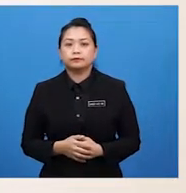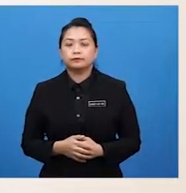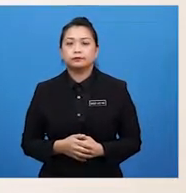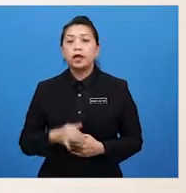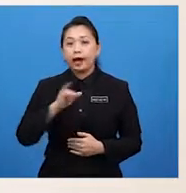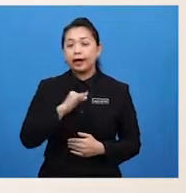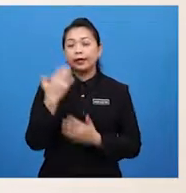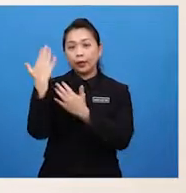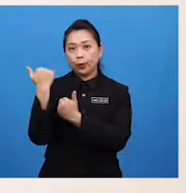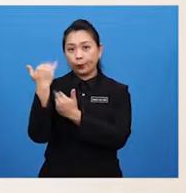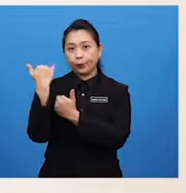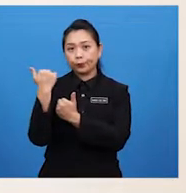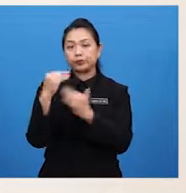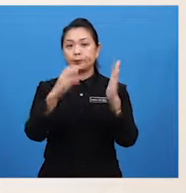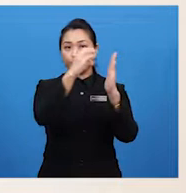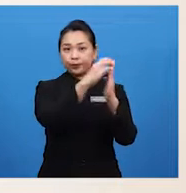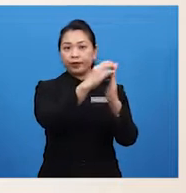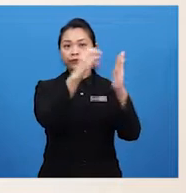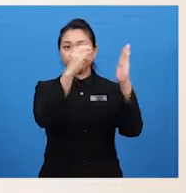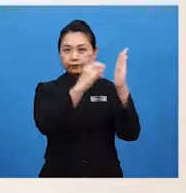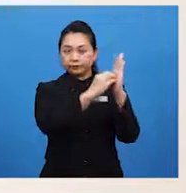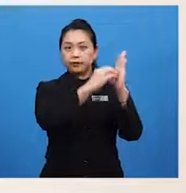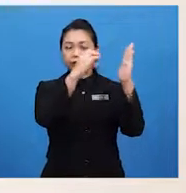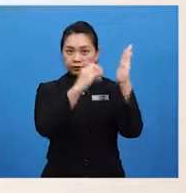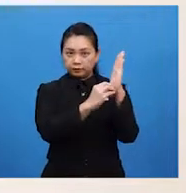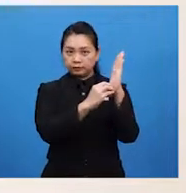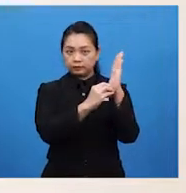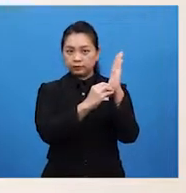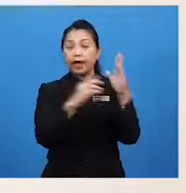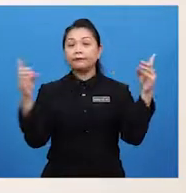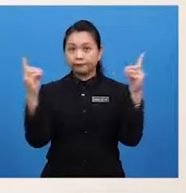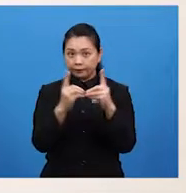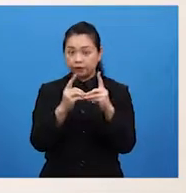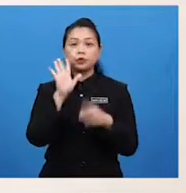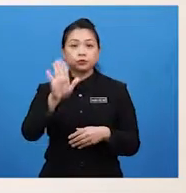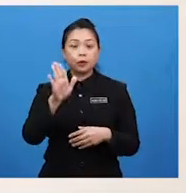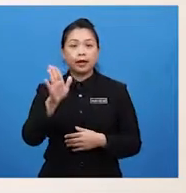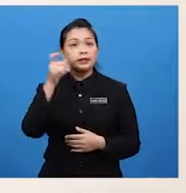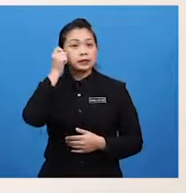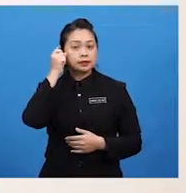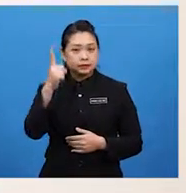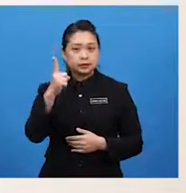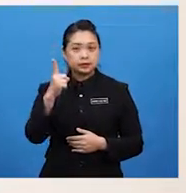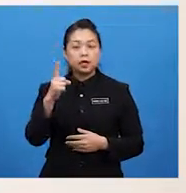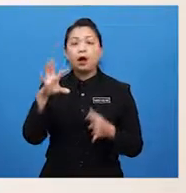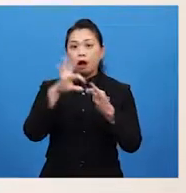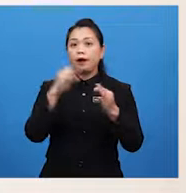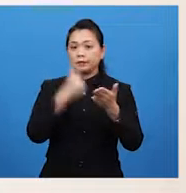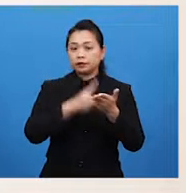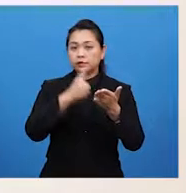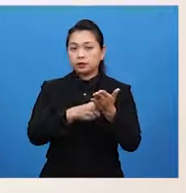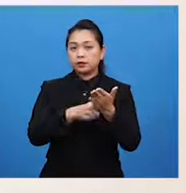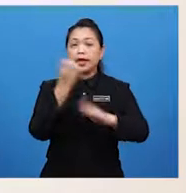I hope the paragraph has made your understanding on discursive essay